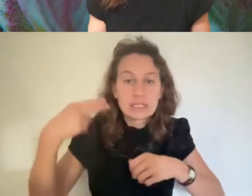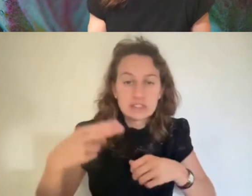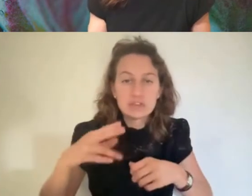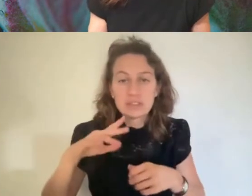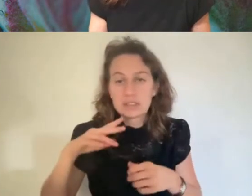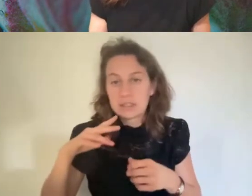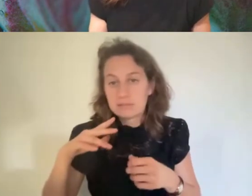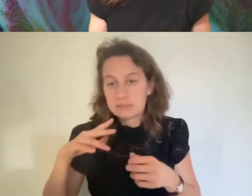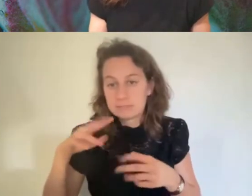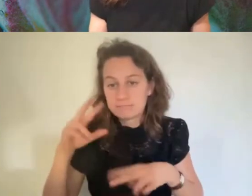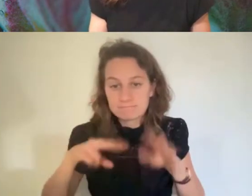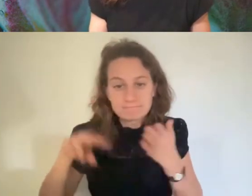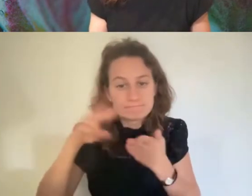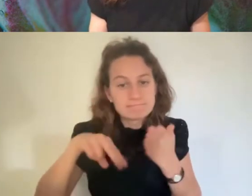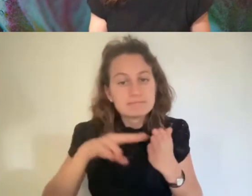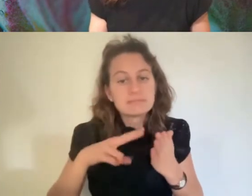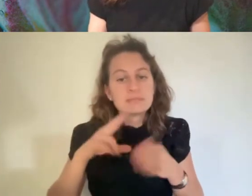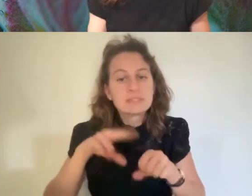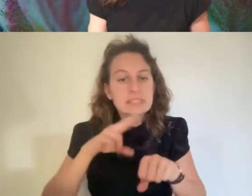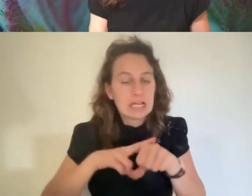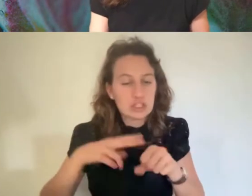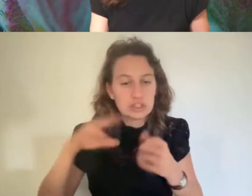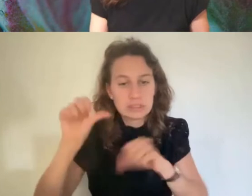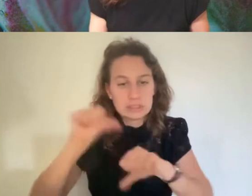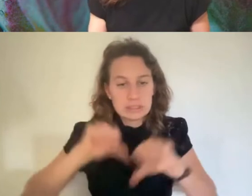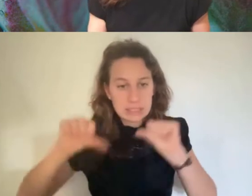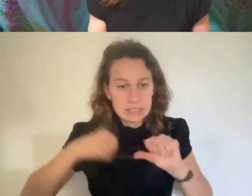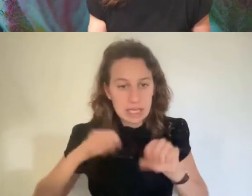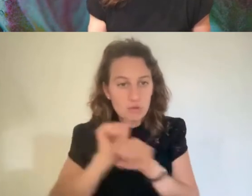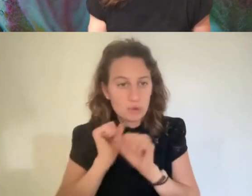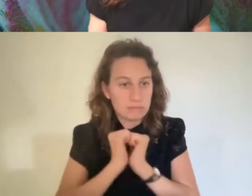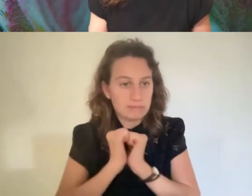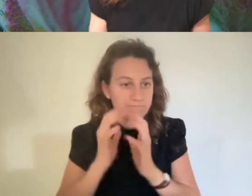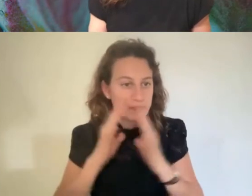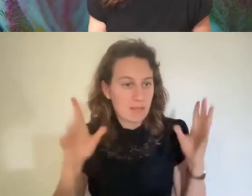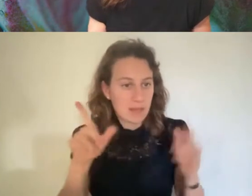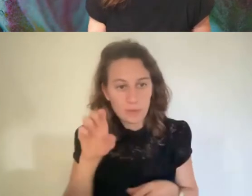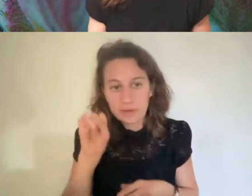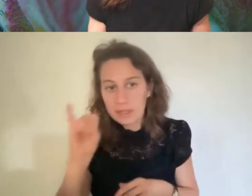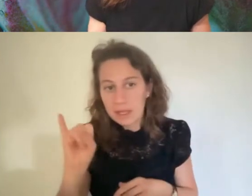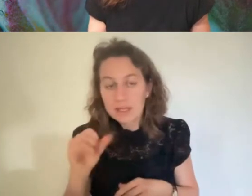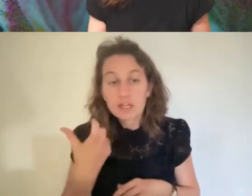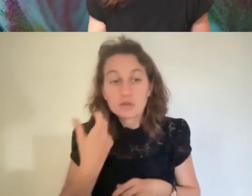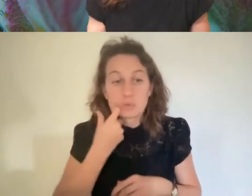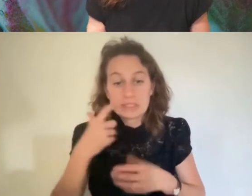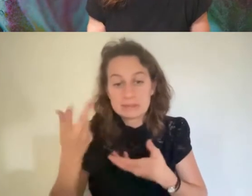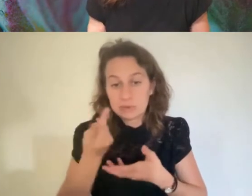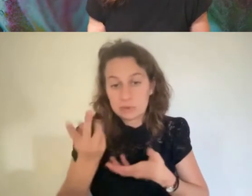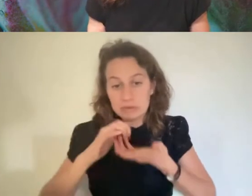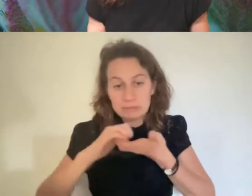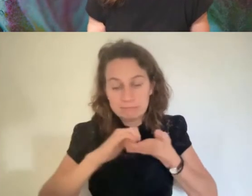science. And in those projects, I've collaborated a lot with Lei. And recently we collaborated on